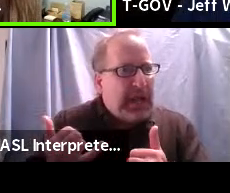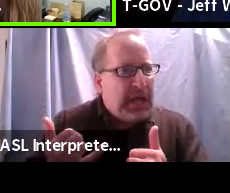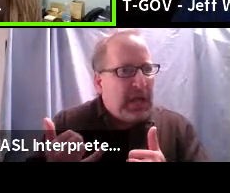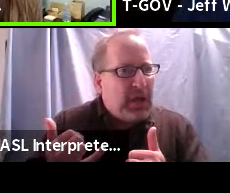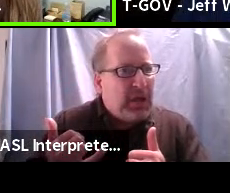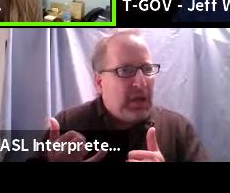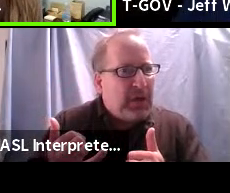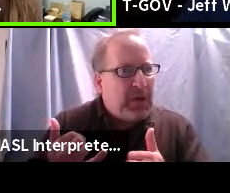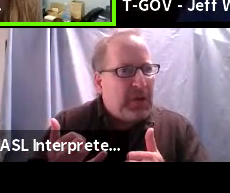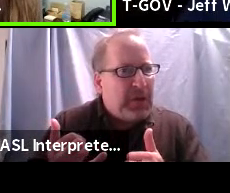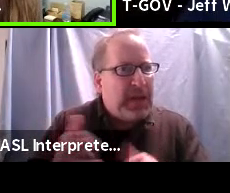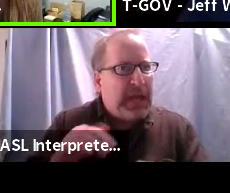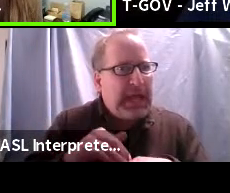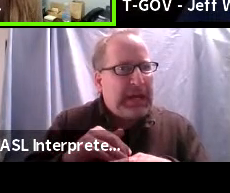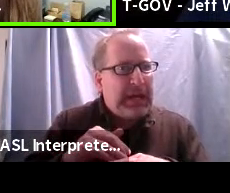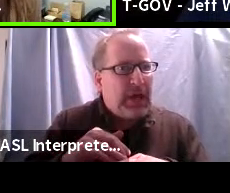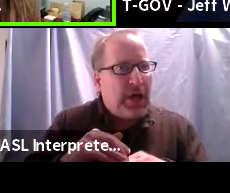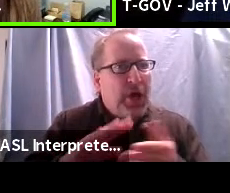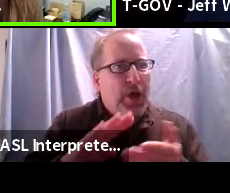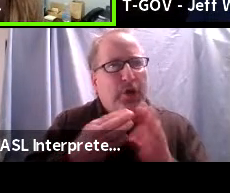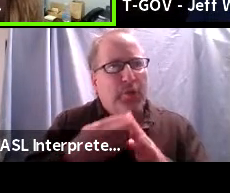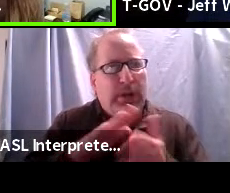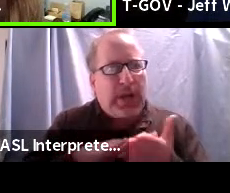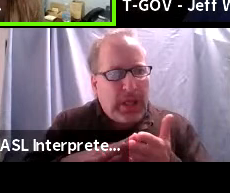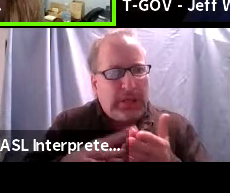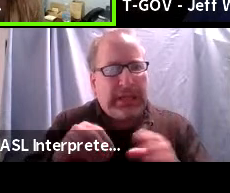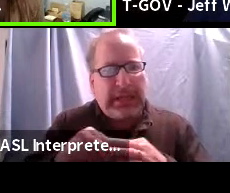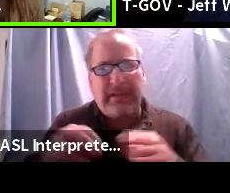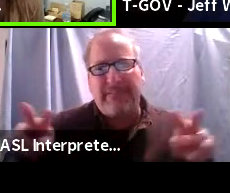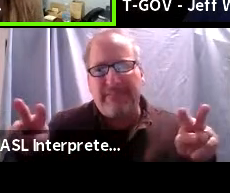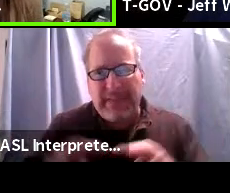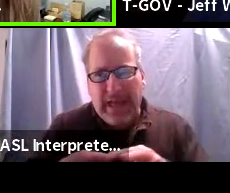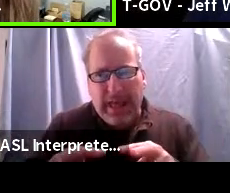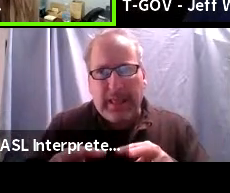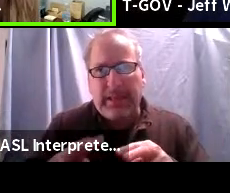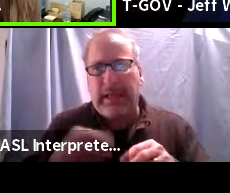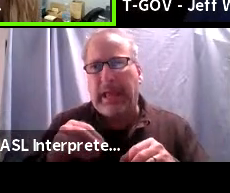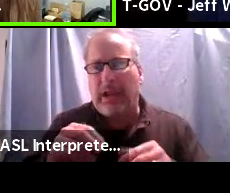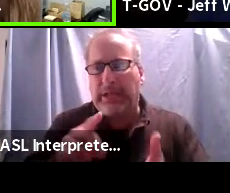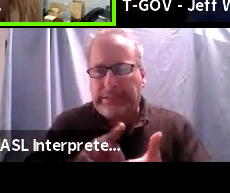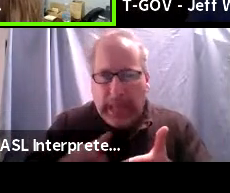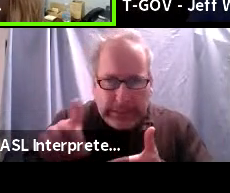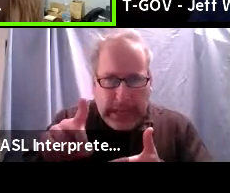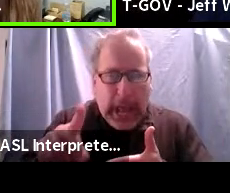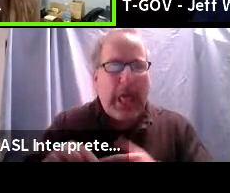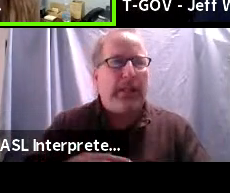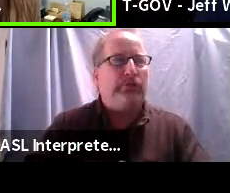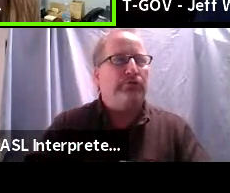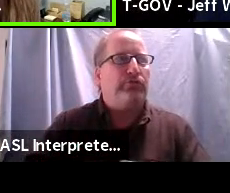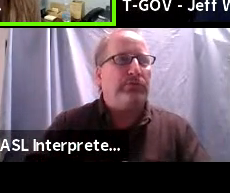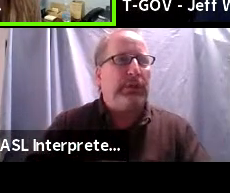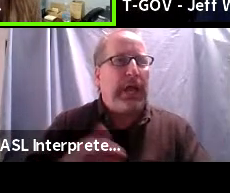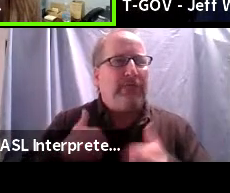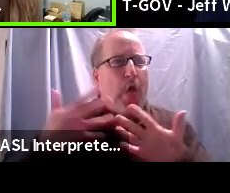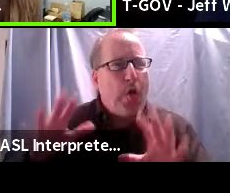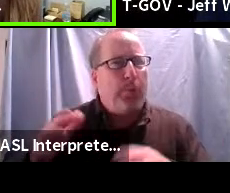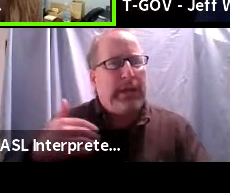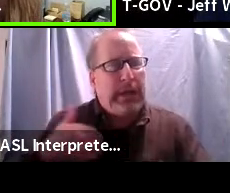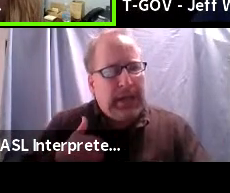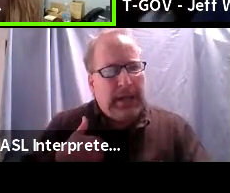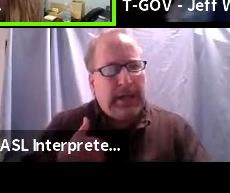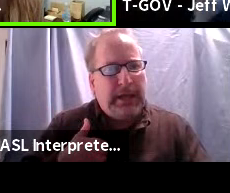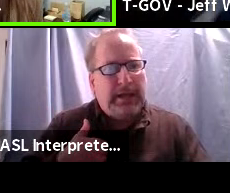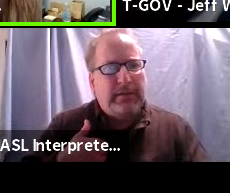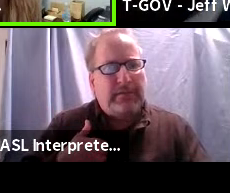at the community colleges in a lot of the Valley communities, including Delta College, there is already an